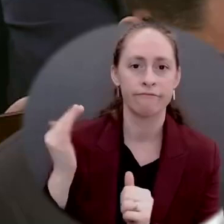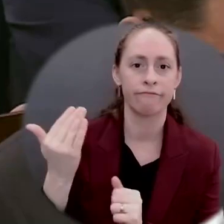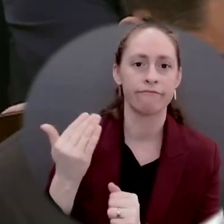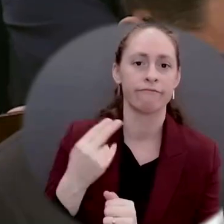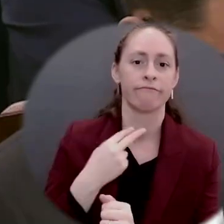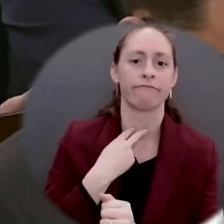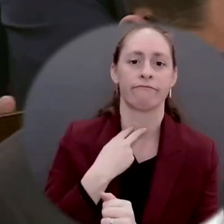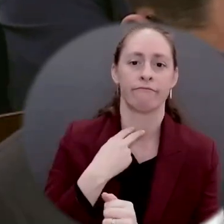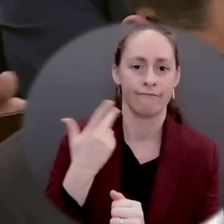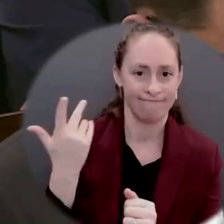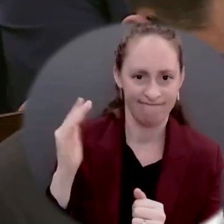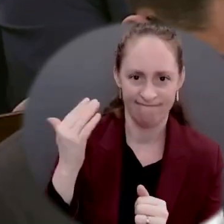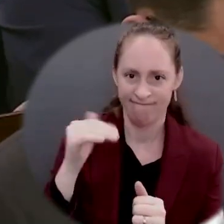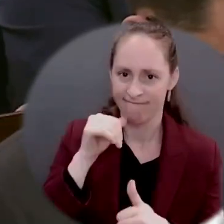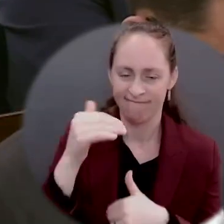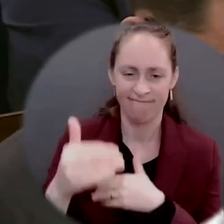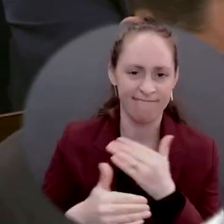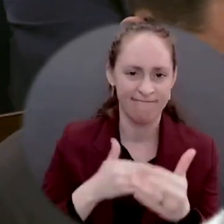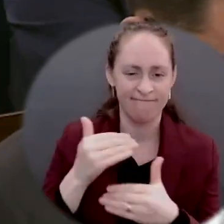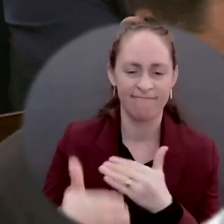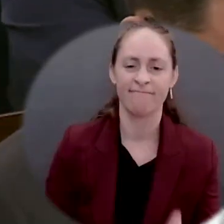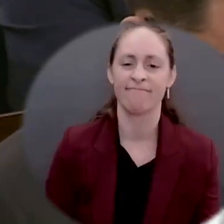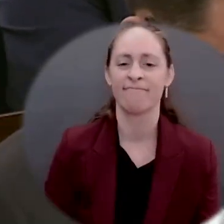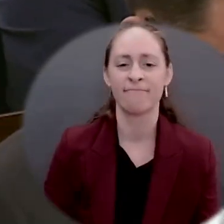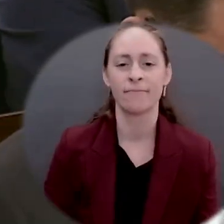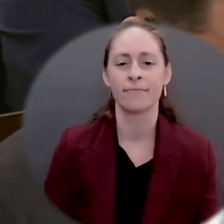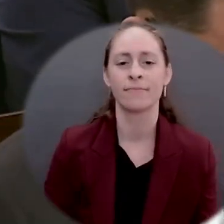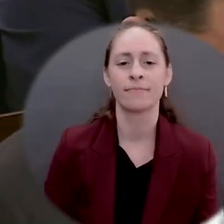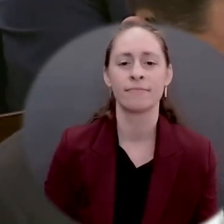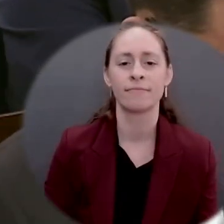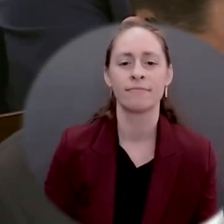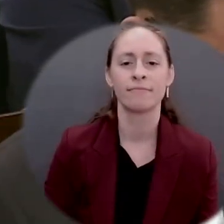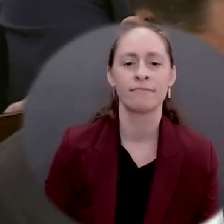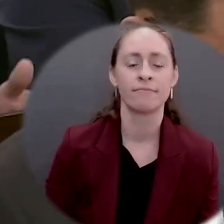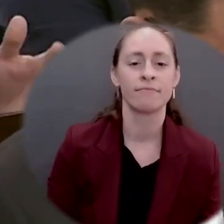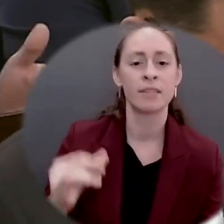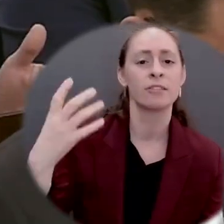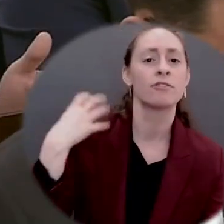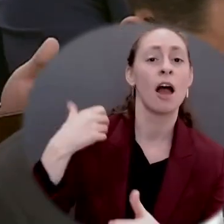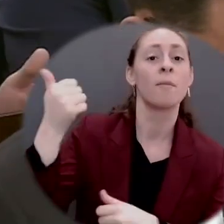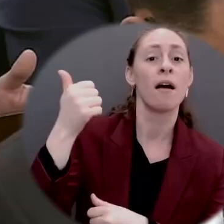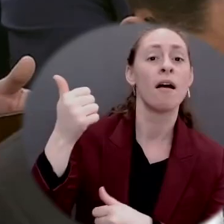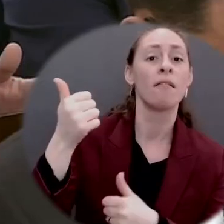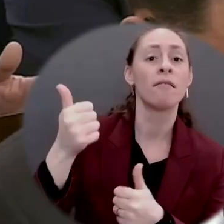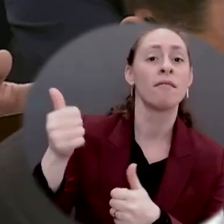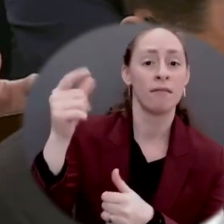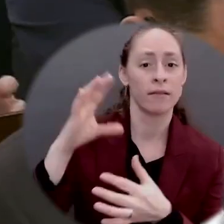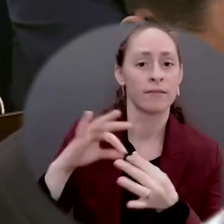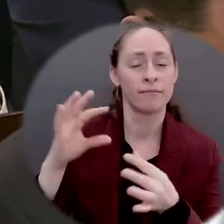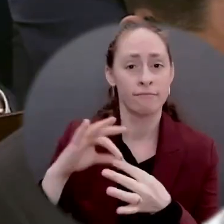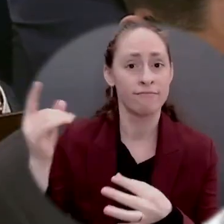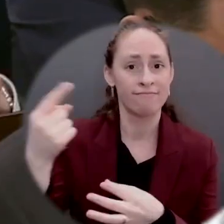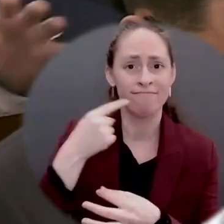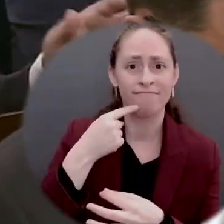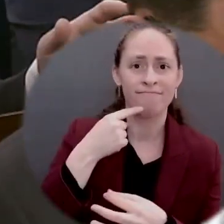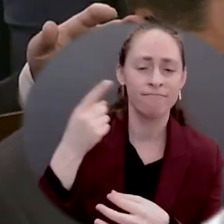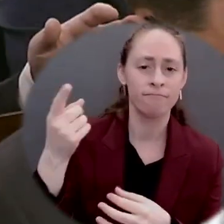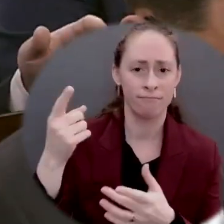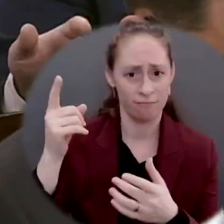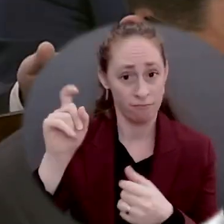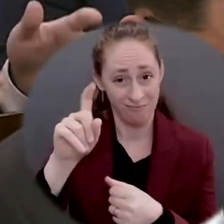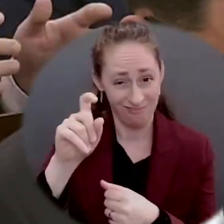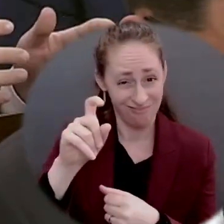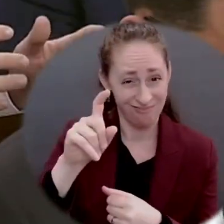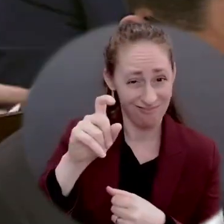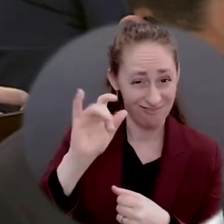Biden and that President Biden is standing by Senate Democrats on this. So is the White House backing that strategy of holding all the nominees